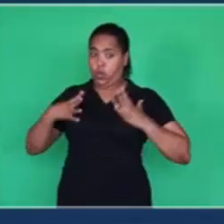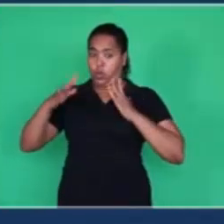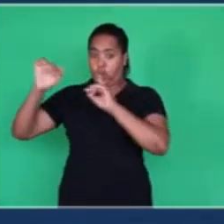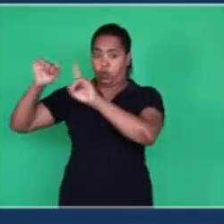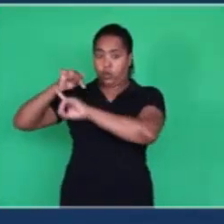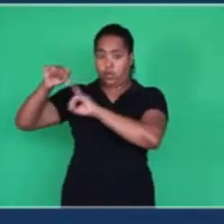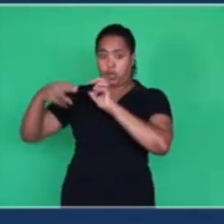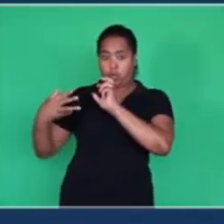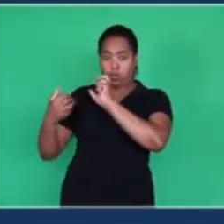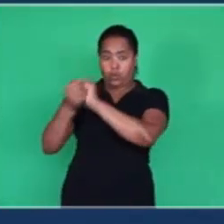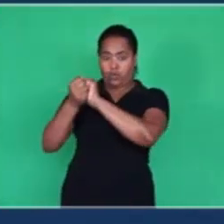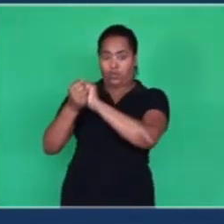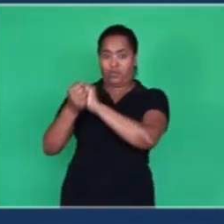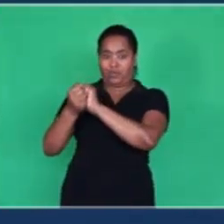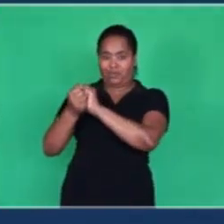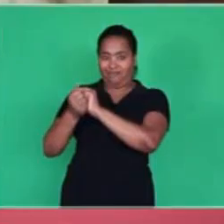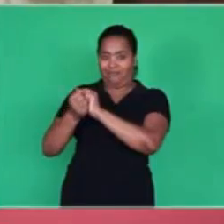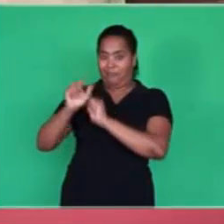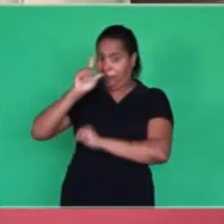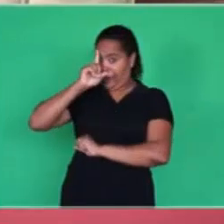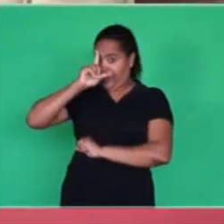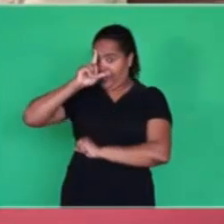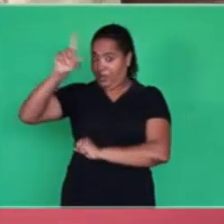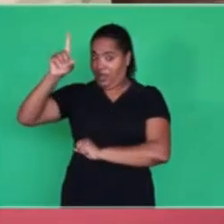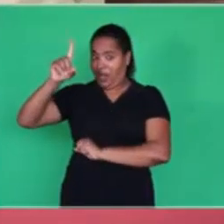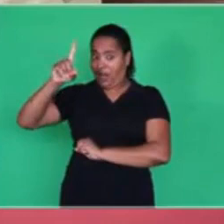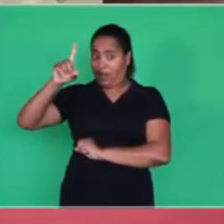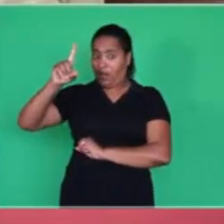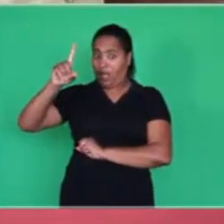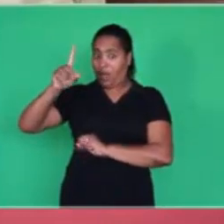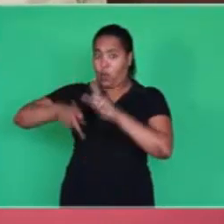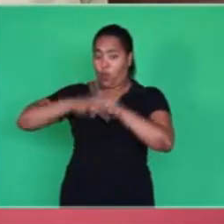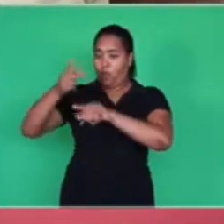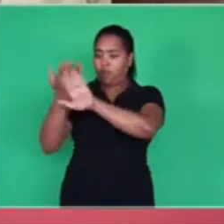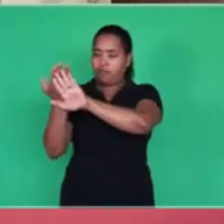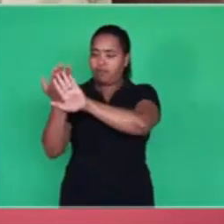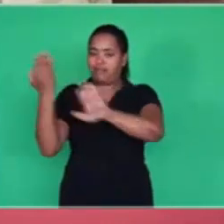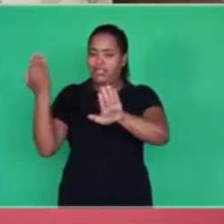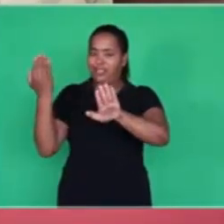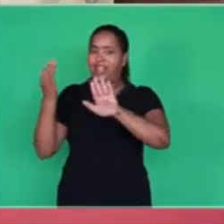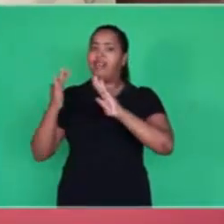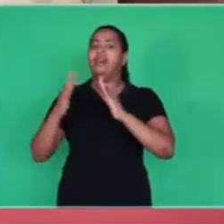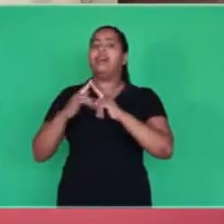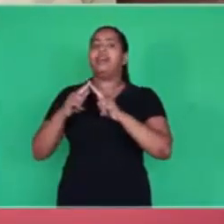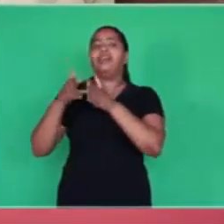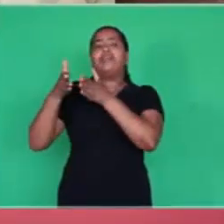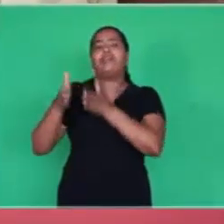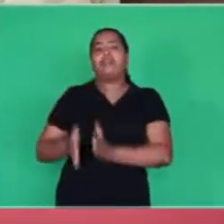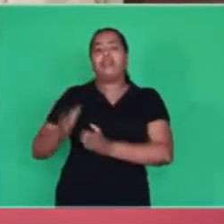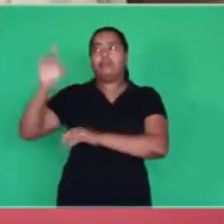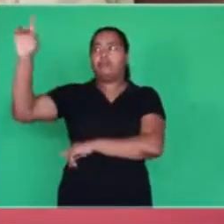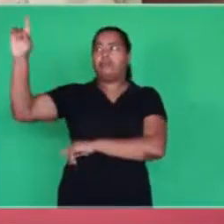will offer, or all has already offered their armies. We don't know what countries,